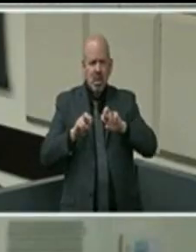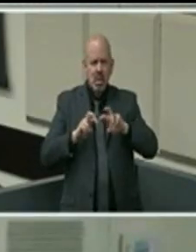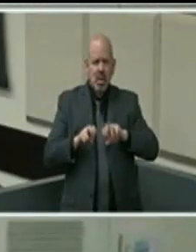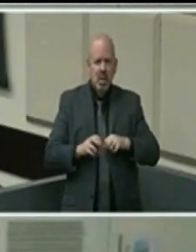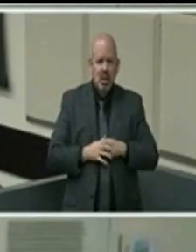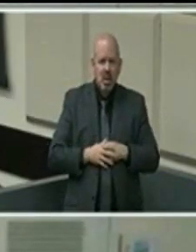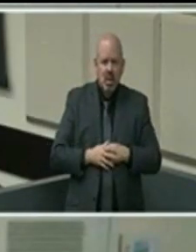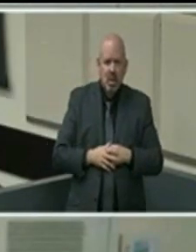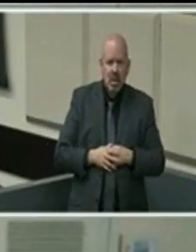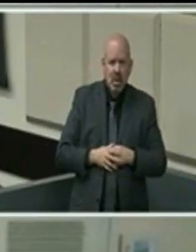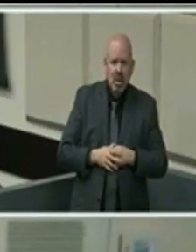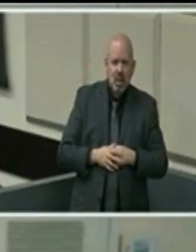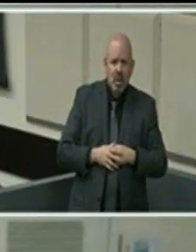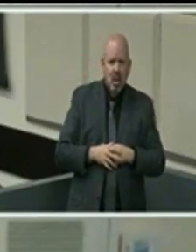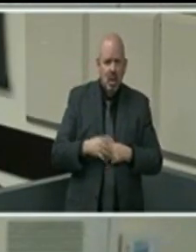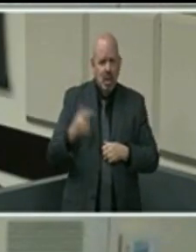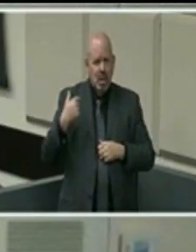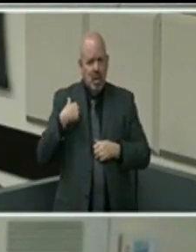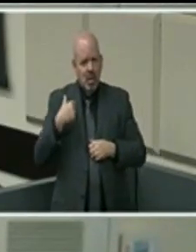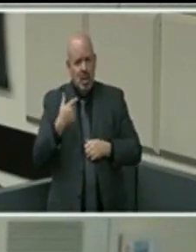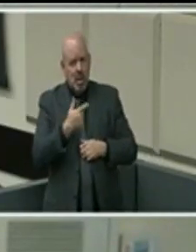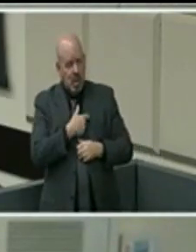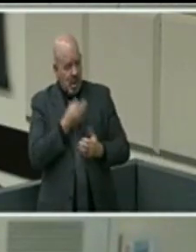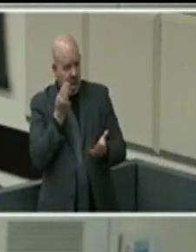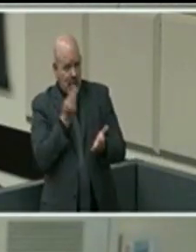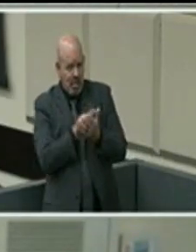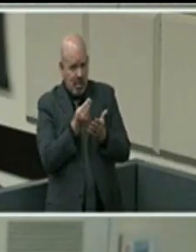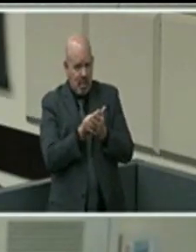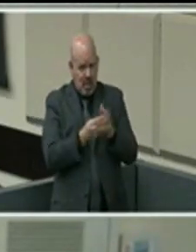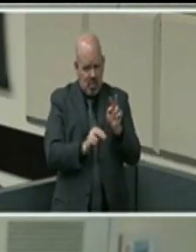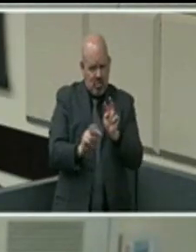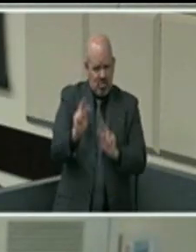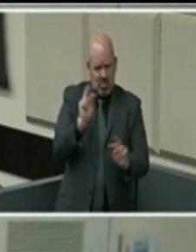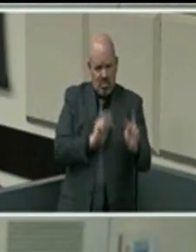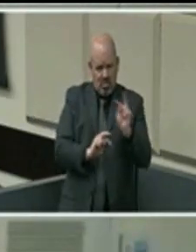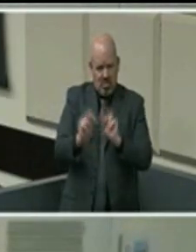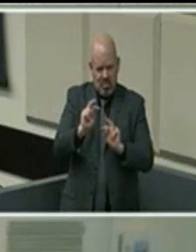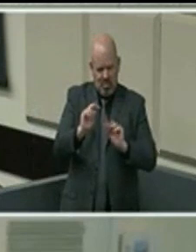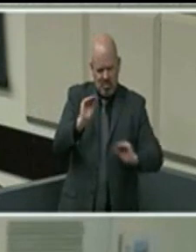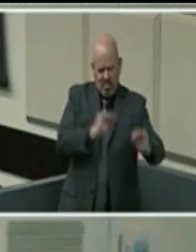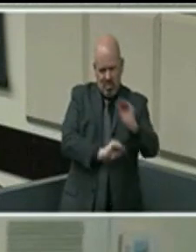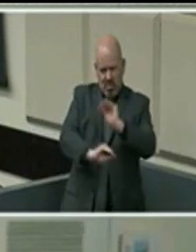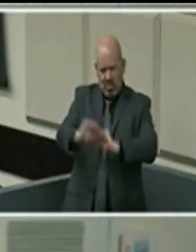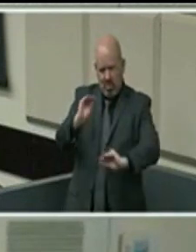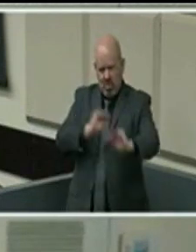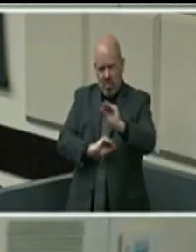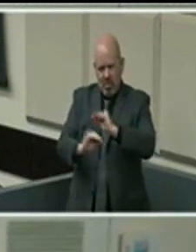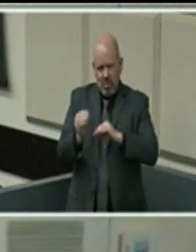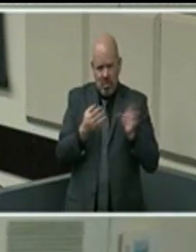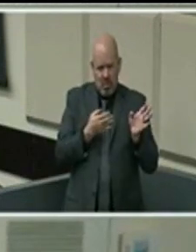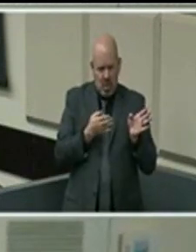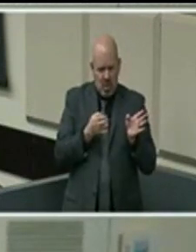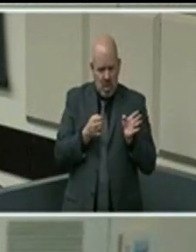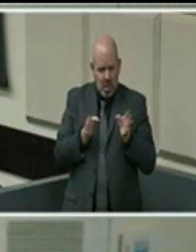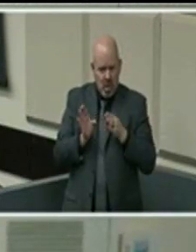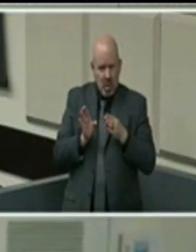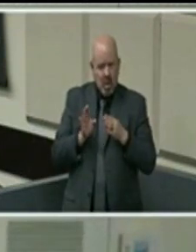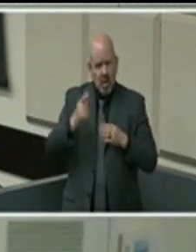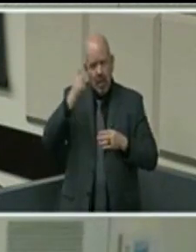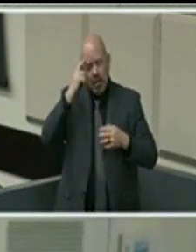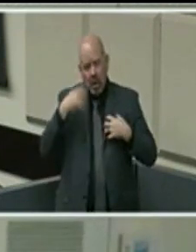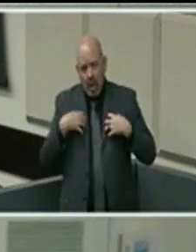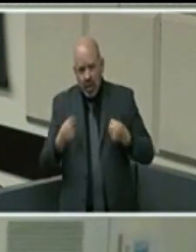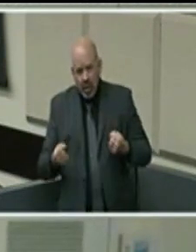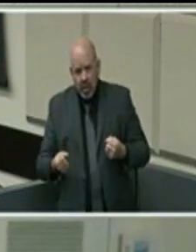funding into other areas to address some of these mental health concerns and other